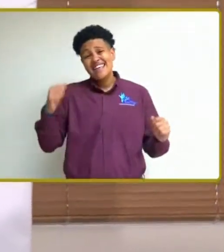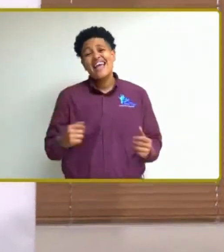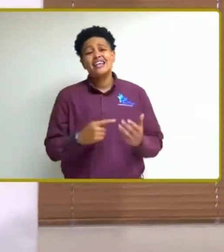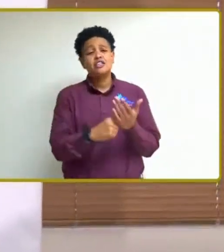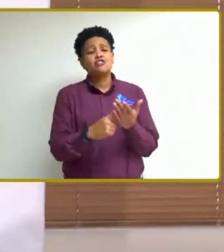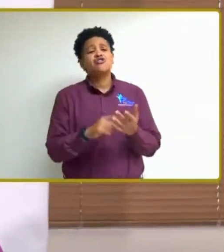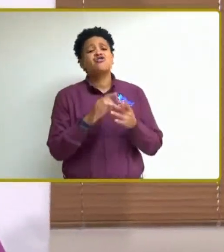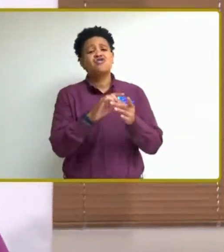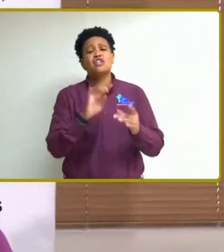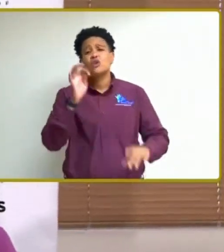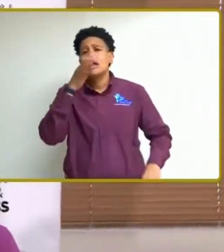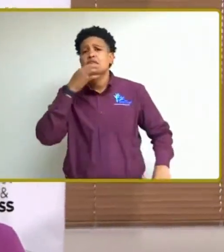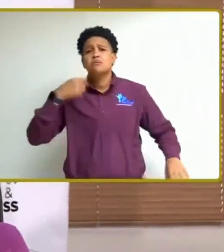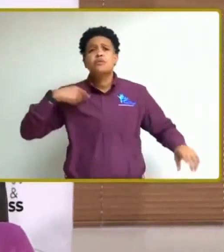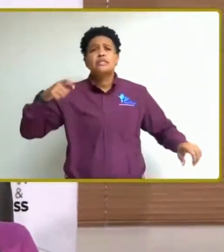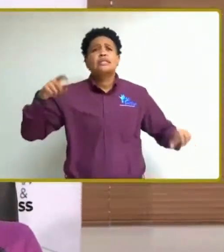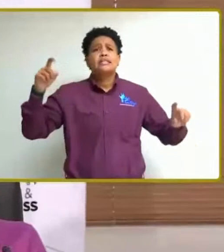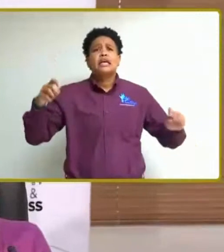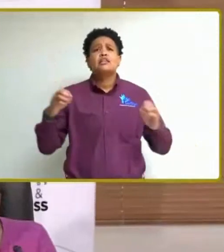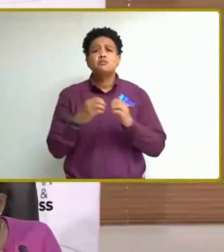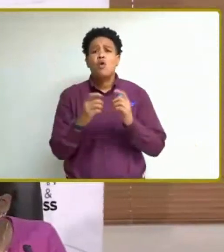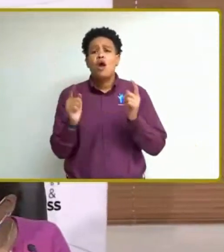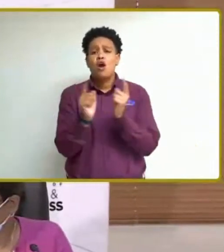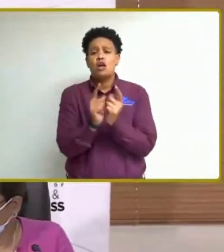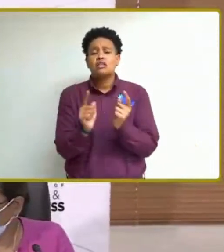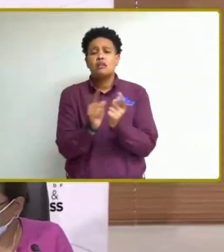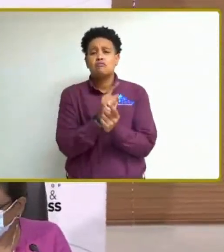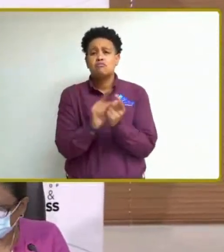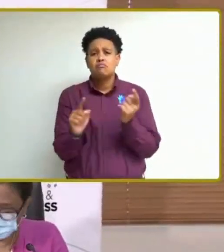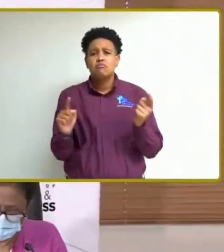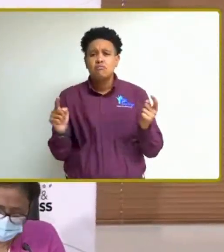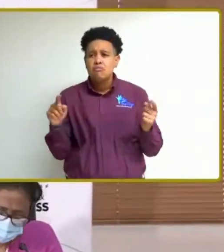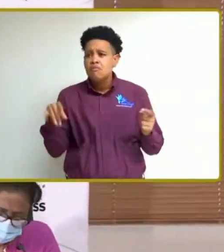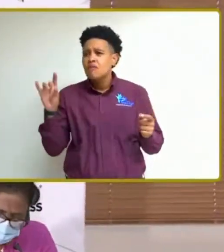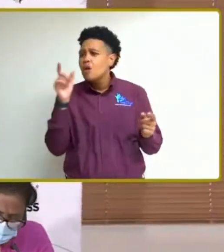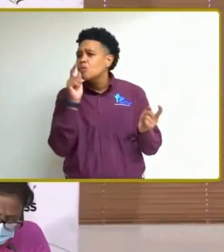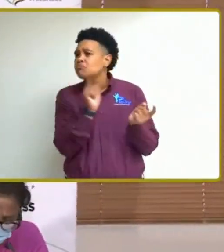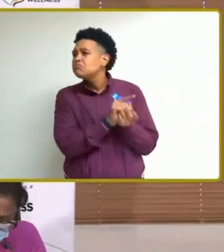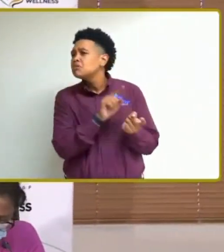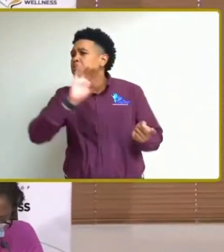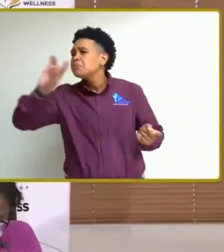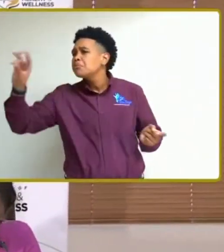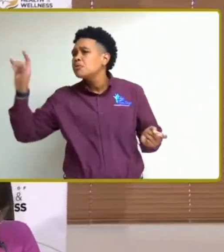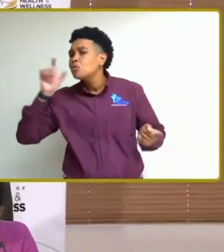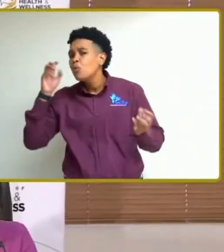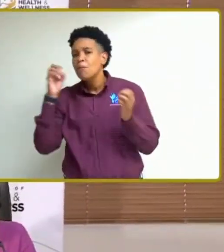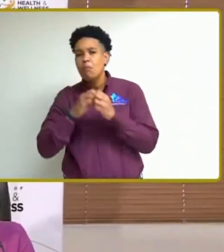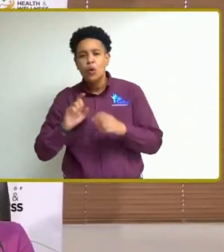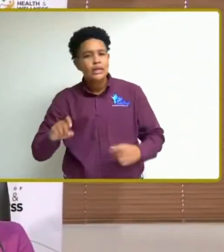we need to test more and contact trace more, what's the best practices for this kind of